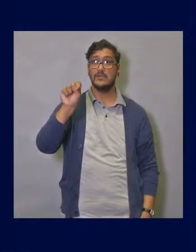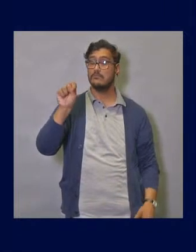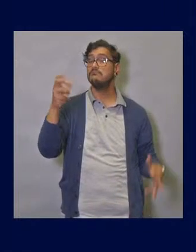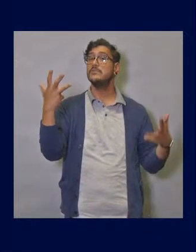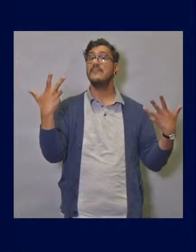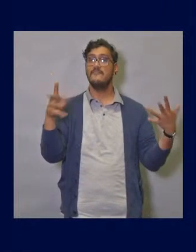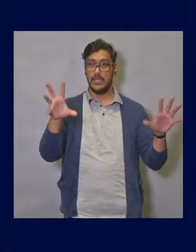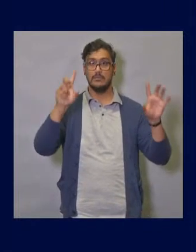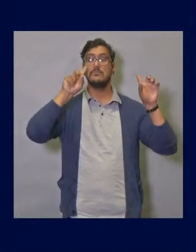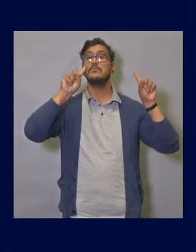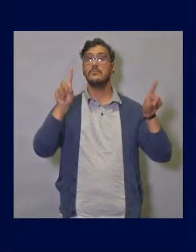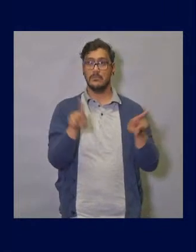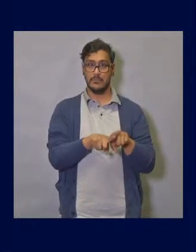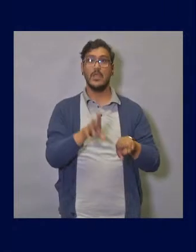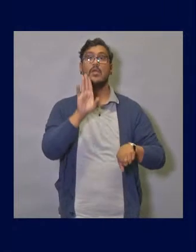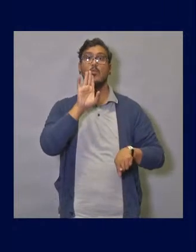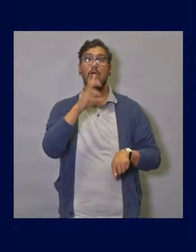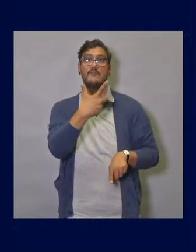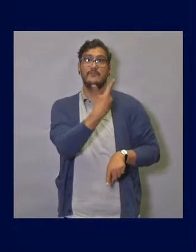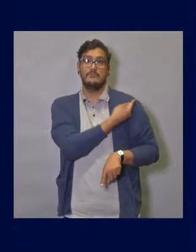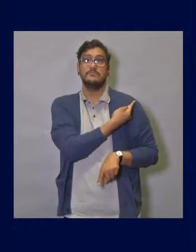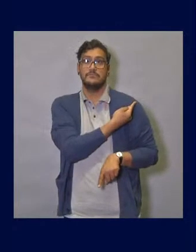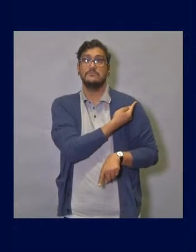start vaccinating their in-store